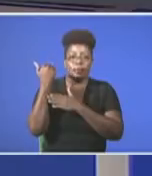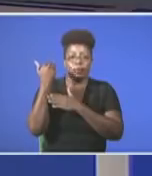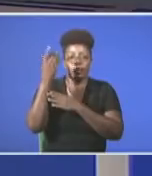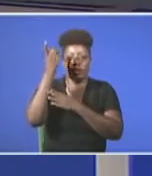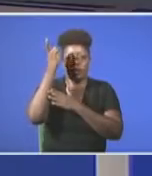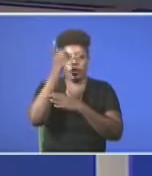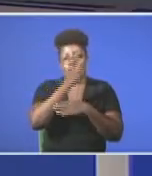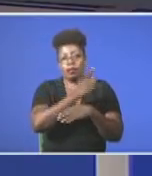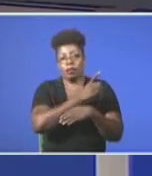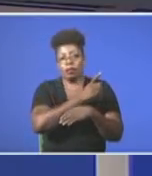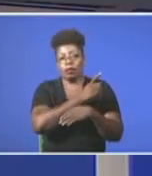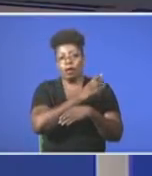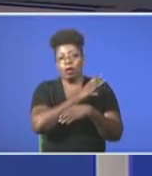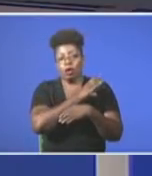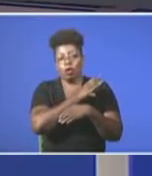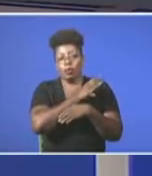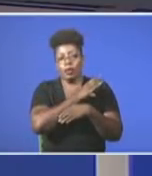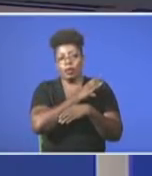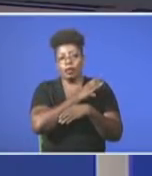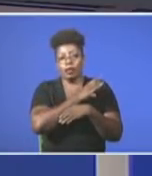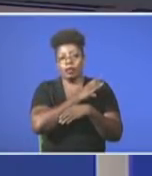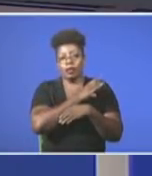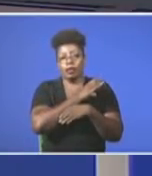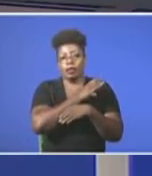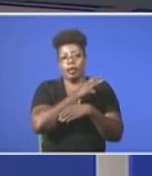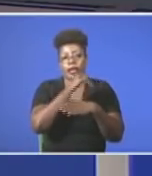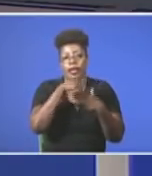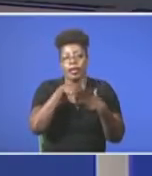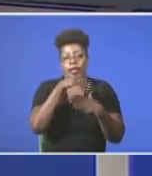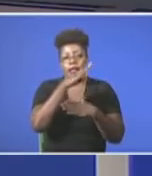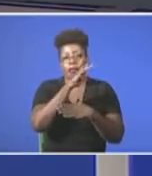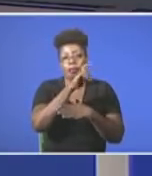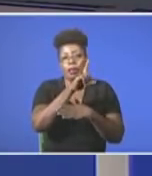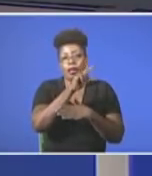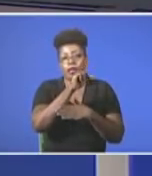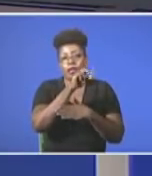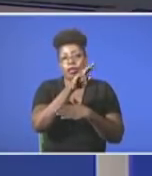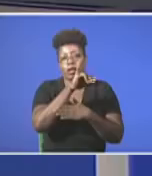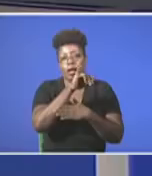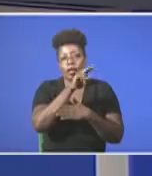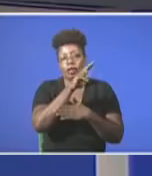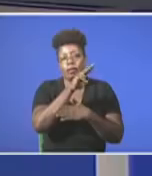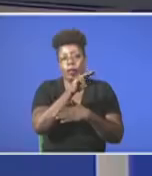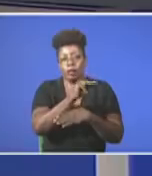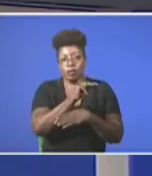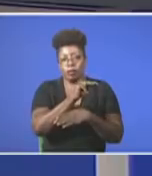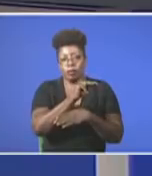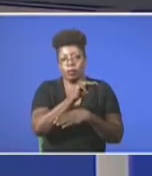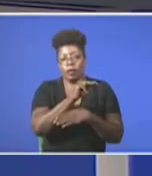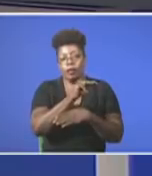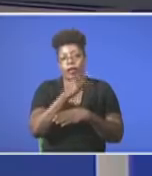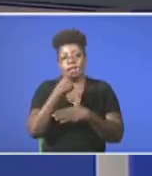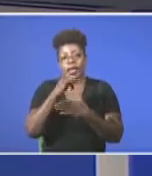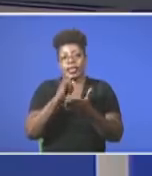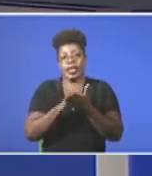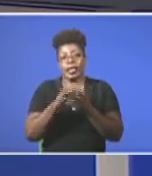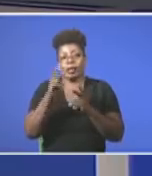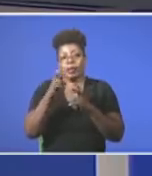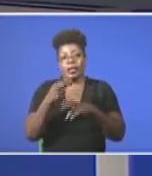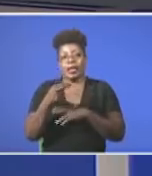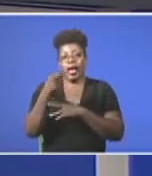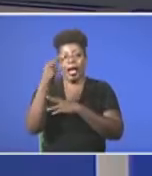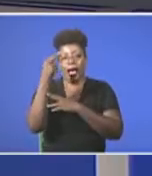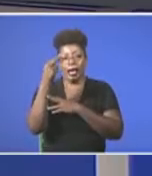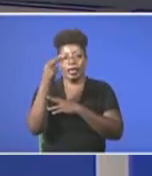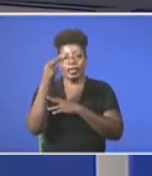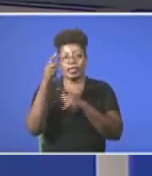Dwight Colby, he will now be playing in Belgium, signing a contract there with Liege Basket. And we can tell you they compete in the highest tier